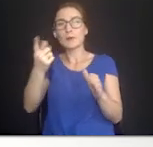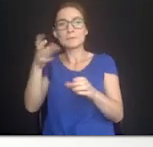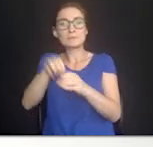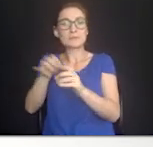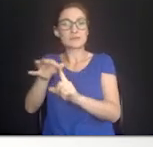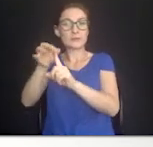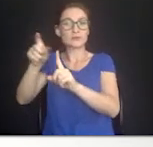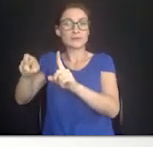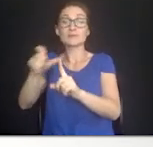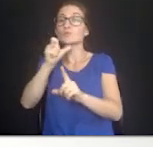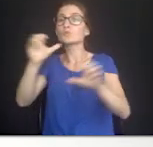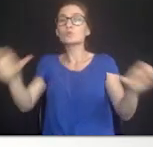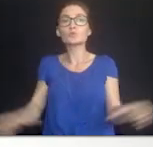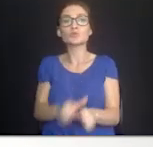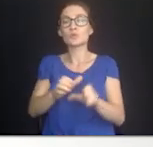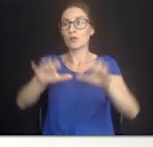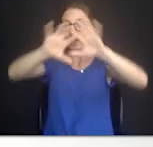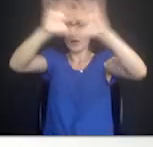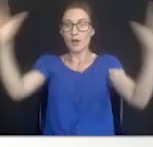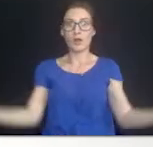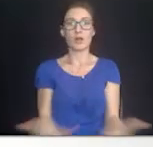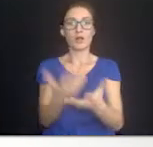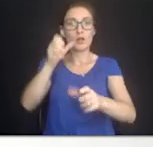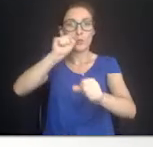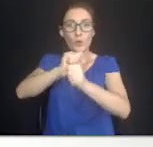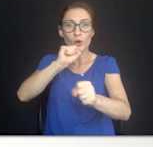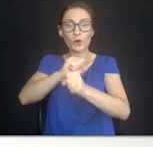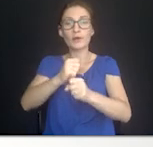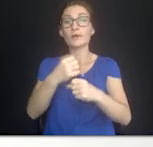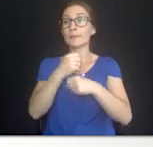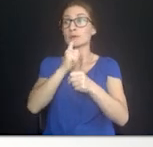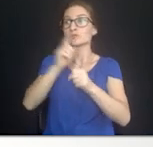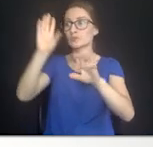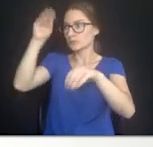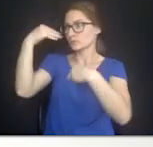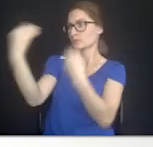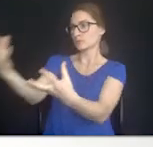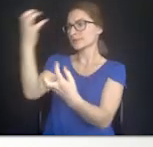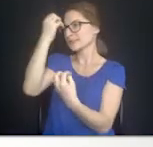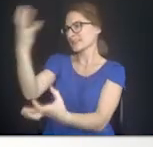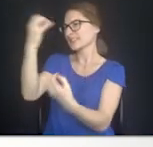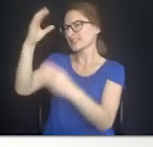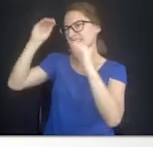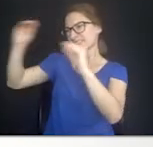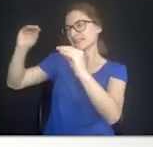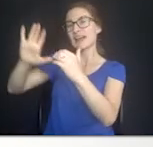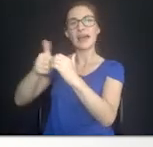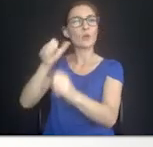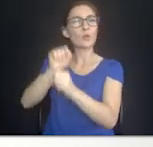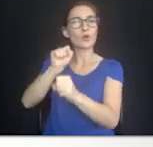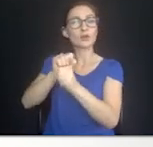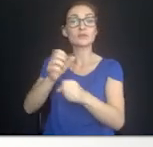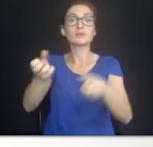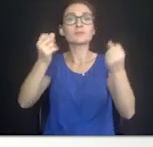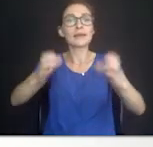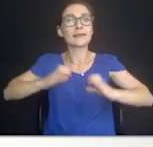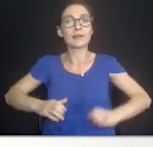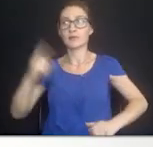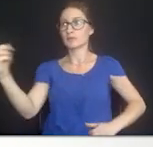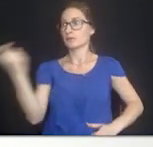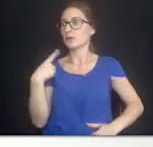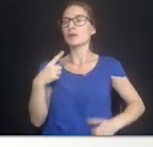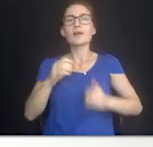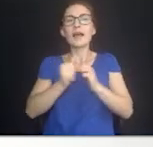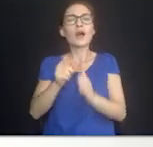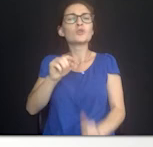that comprehensive work to really make sure that people understand how this works. I mean, I get clients coming to me asking me how their trusts work.